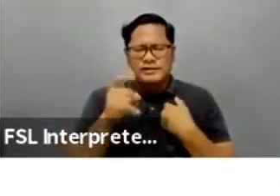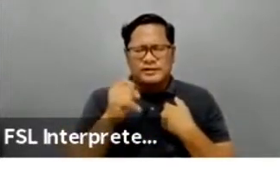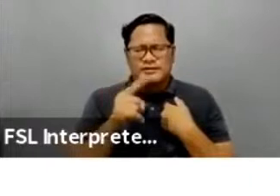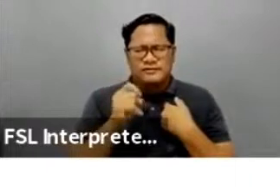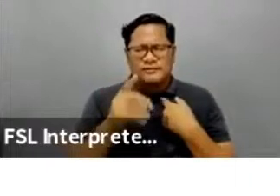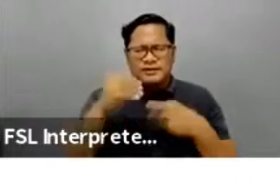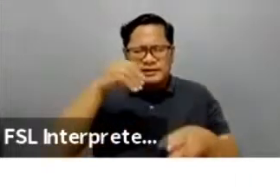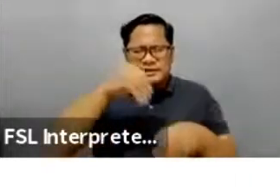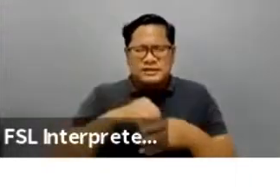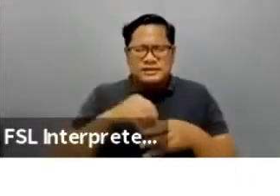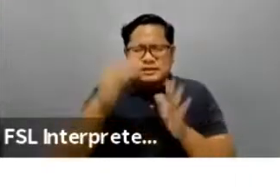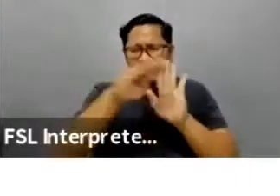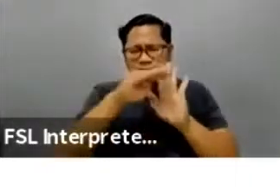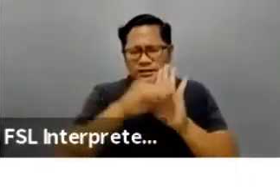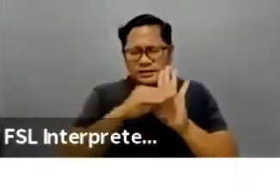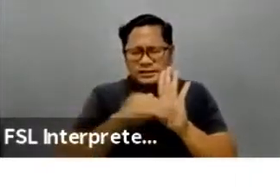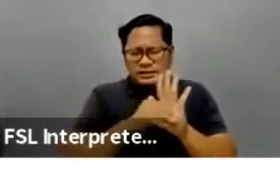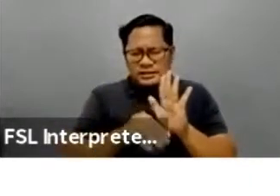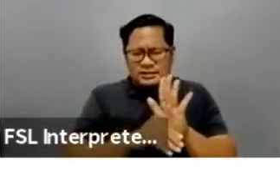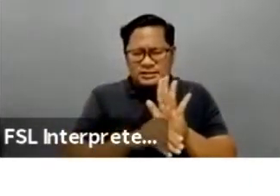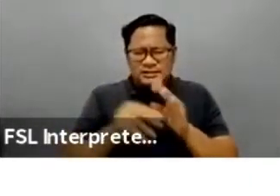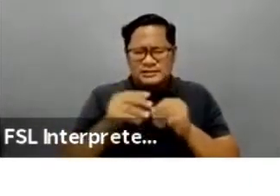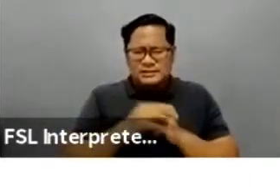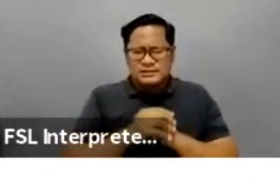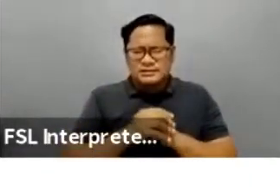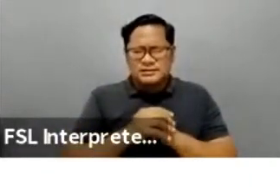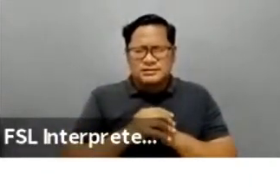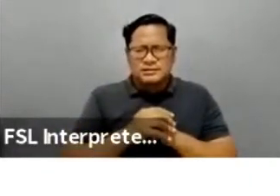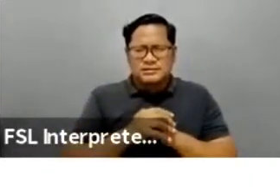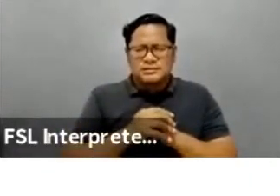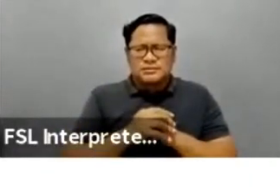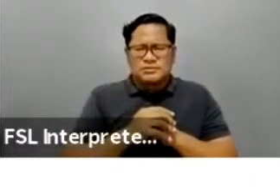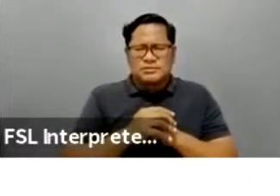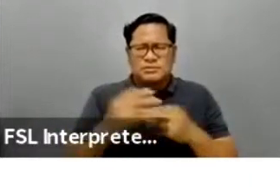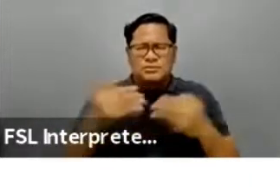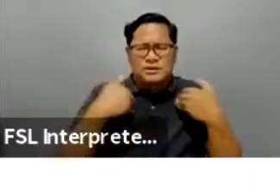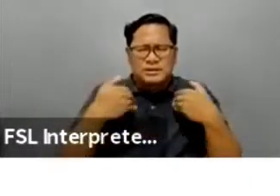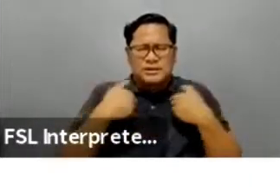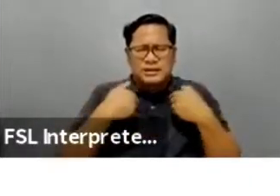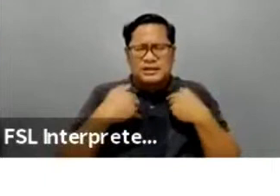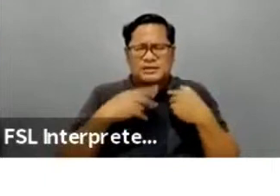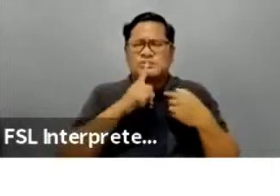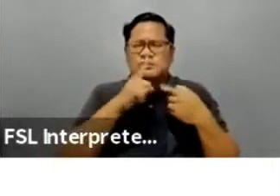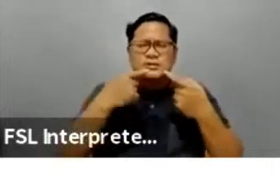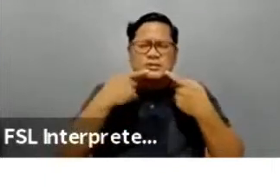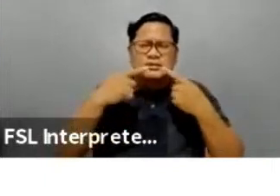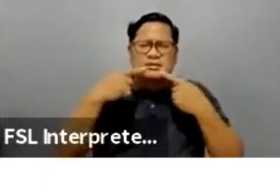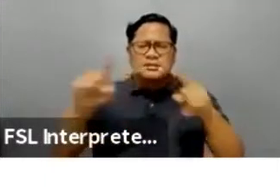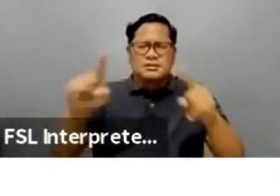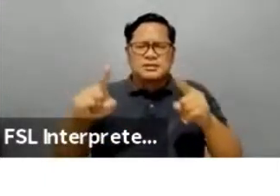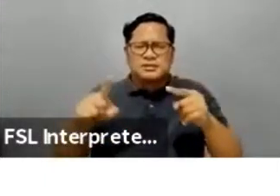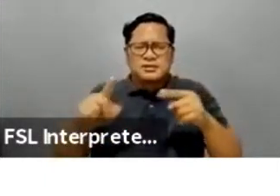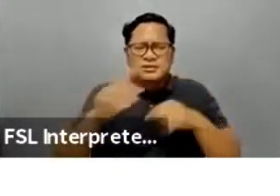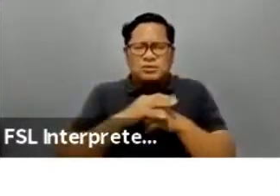dito in bold yung pinag-usapan ko so far. Good governance, achieving synergy in all of the parts, and of course,